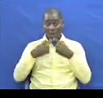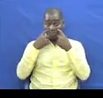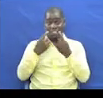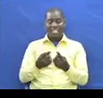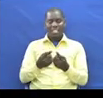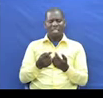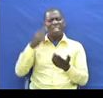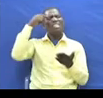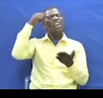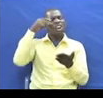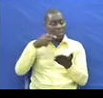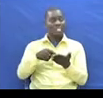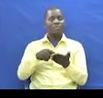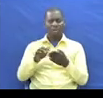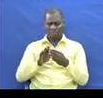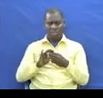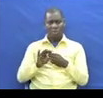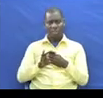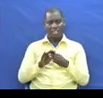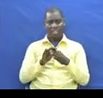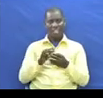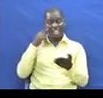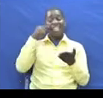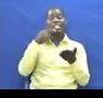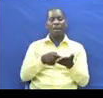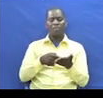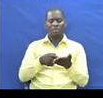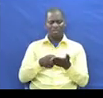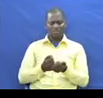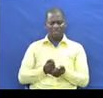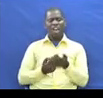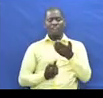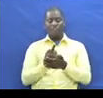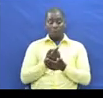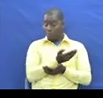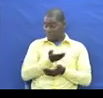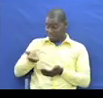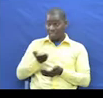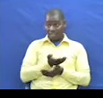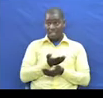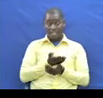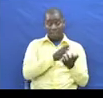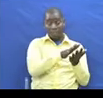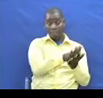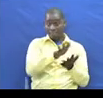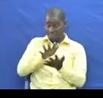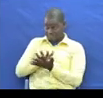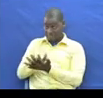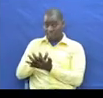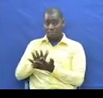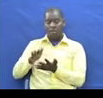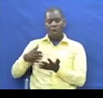of the function by using this pictorial. Let us, from this illustration or from this pictorial representation, let